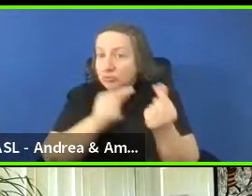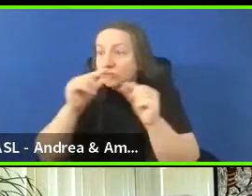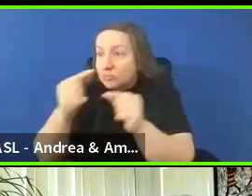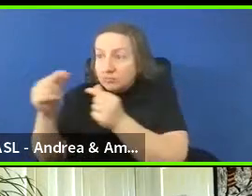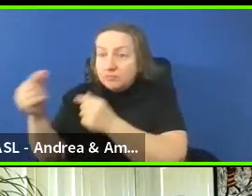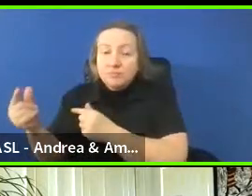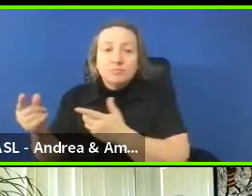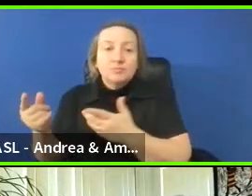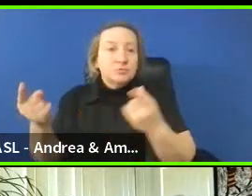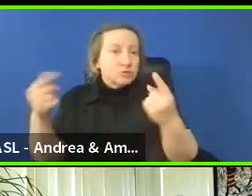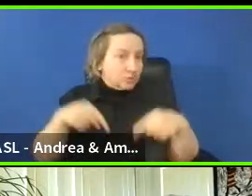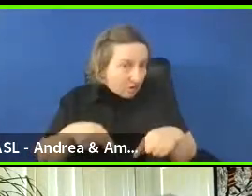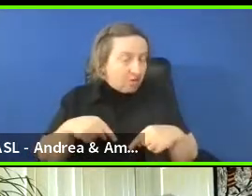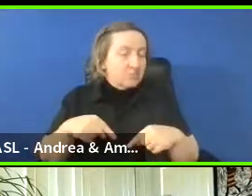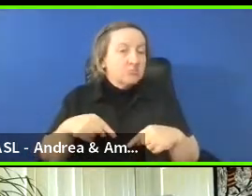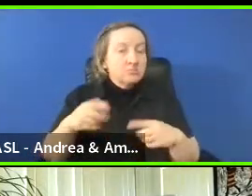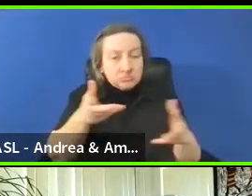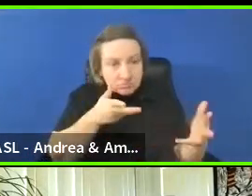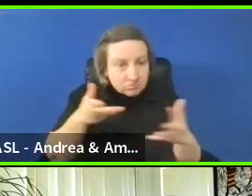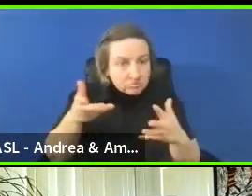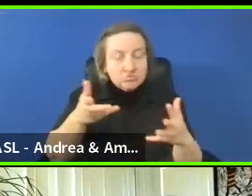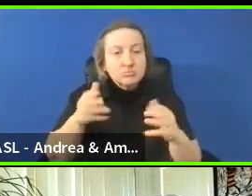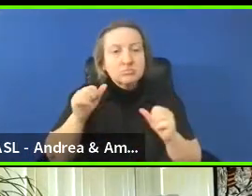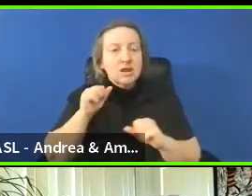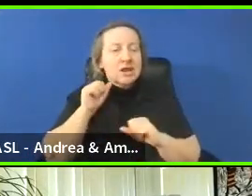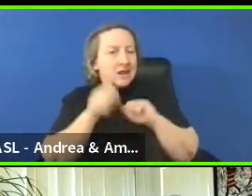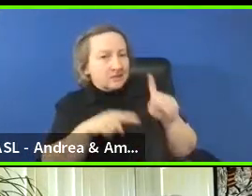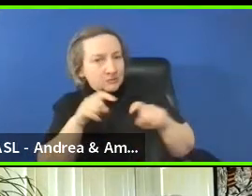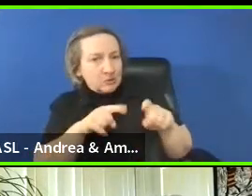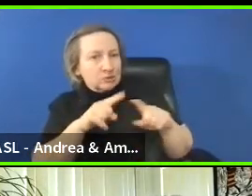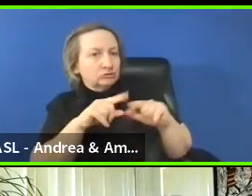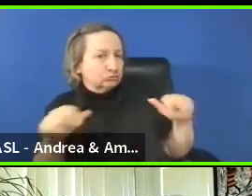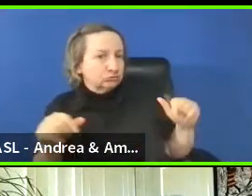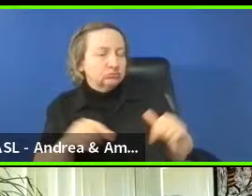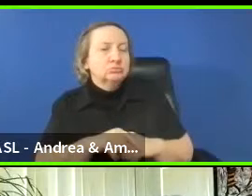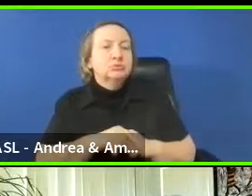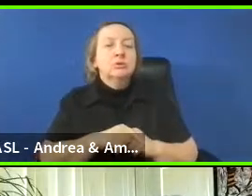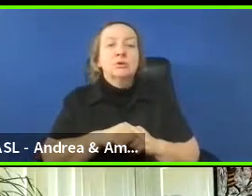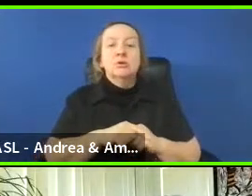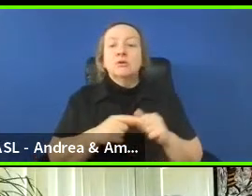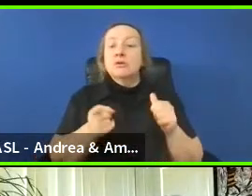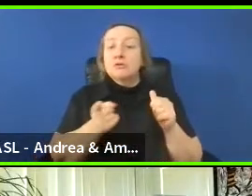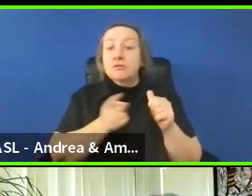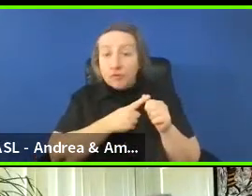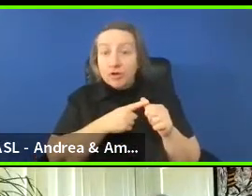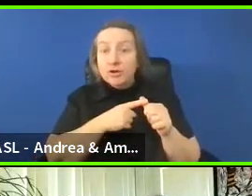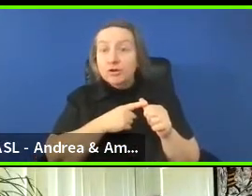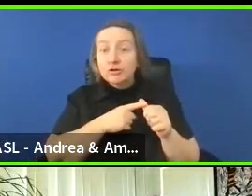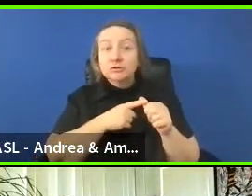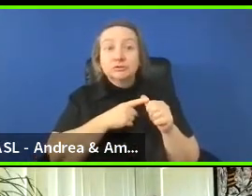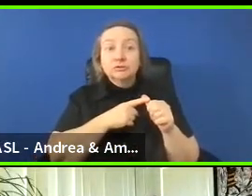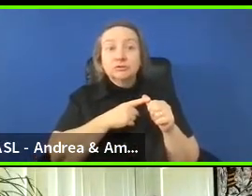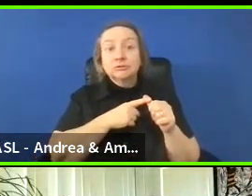come before them so they can ask questions. So this first go round, we will have